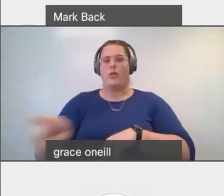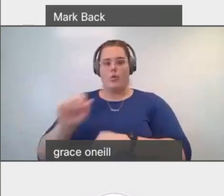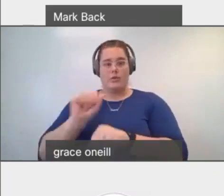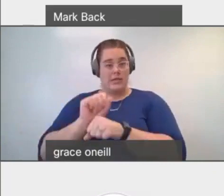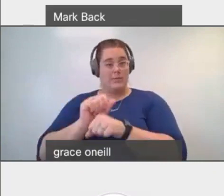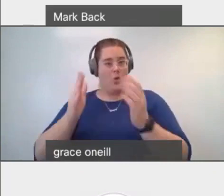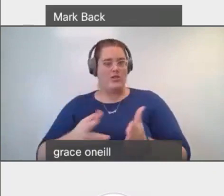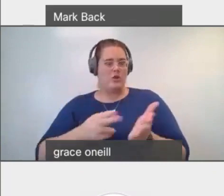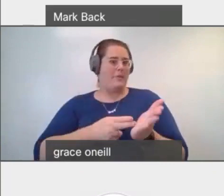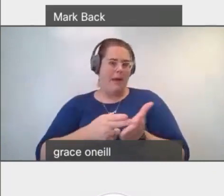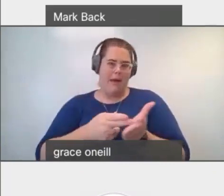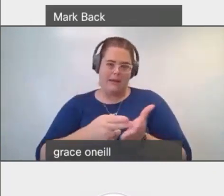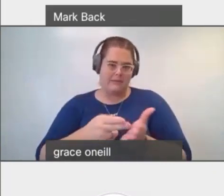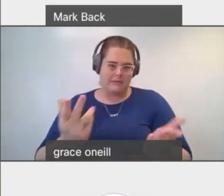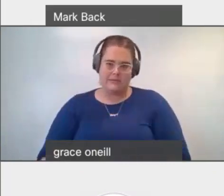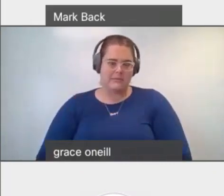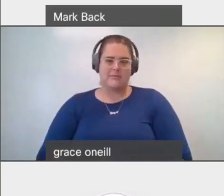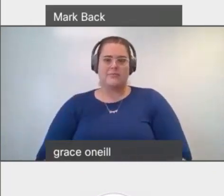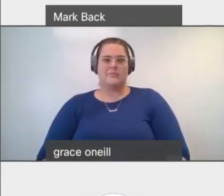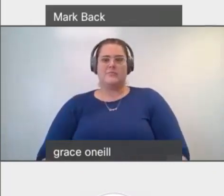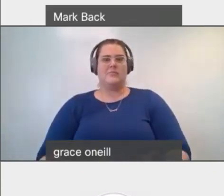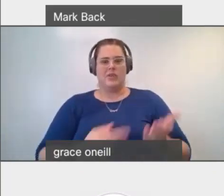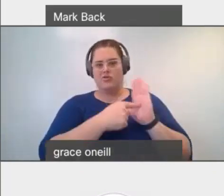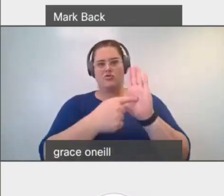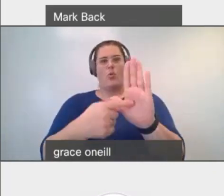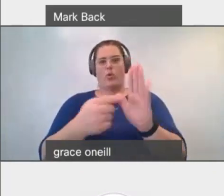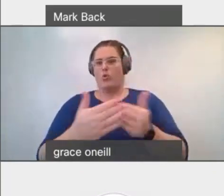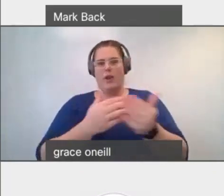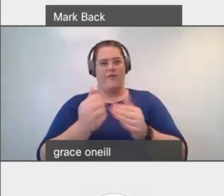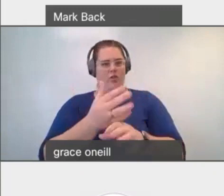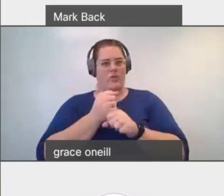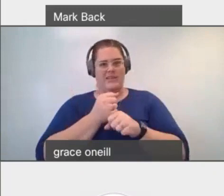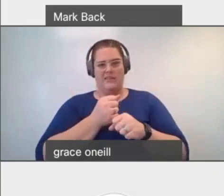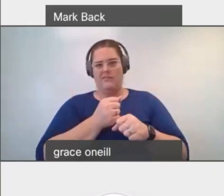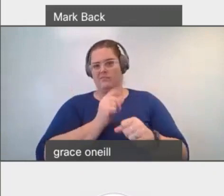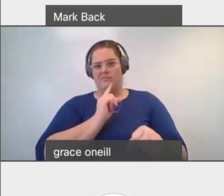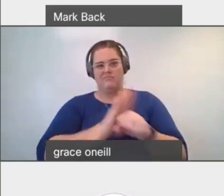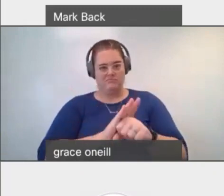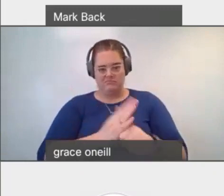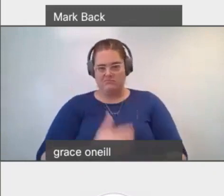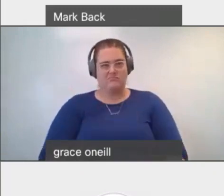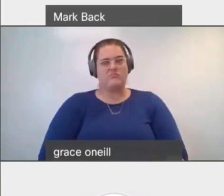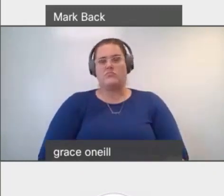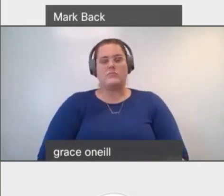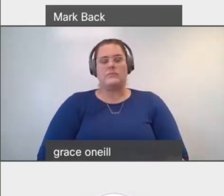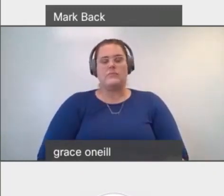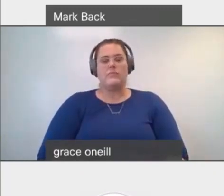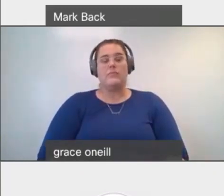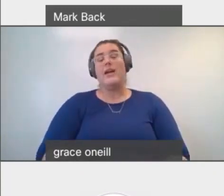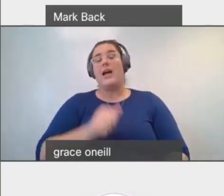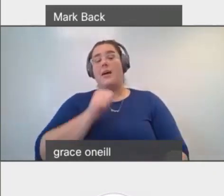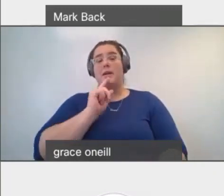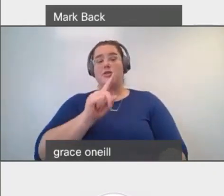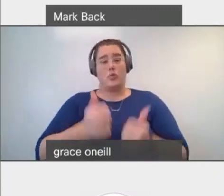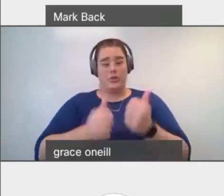back. At some point, and I don't know what percentage for your staff, what percentage of employees have sought a waiver. I